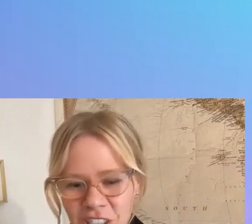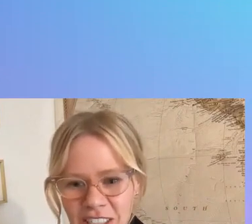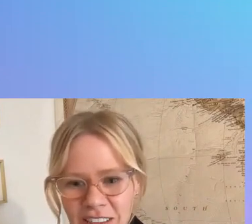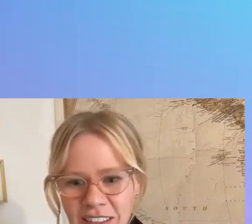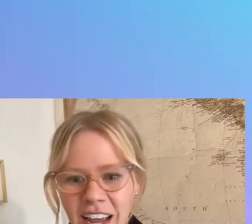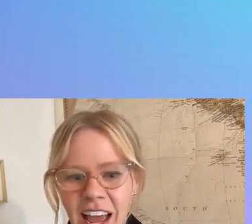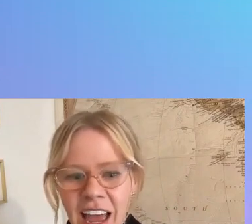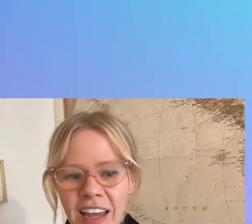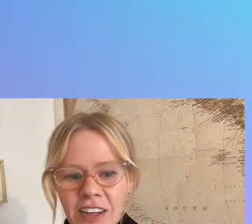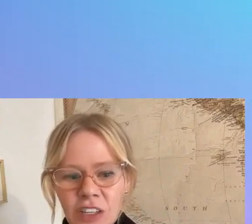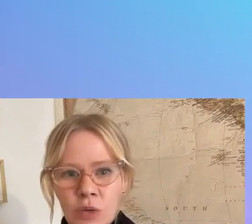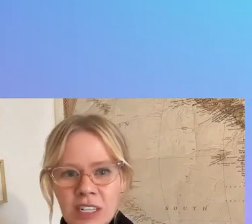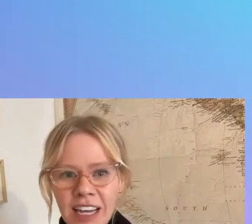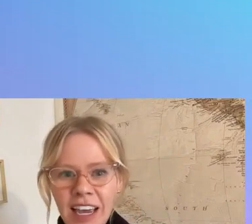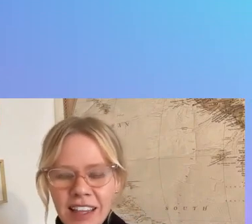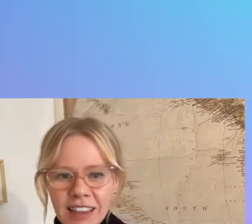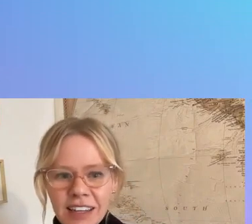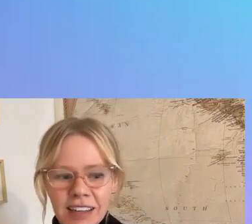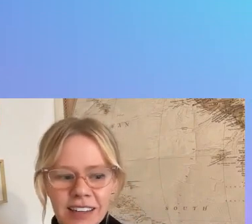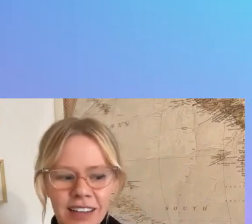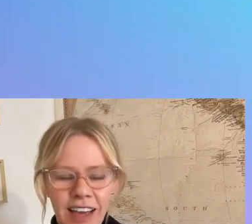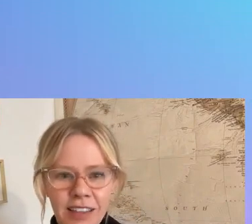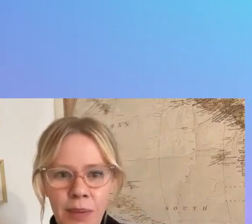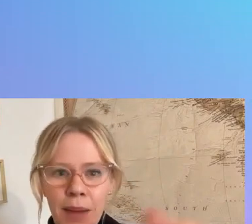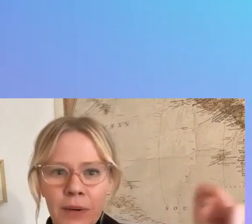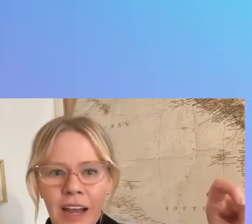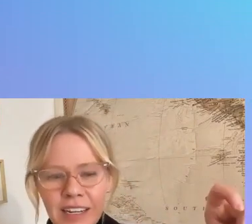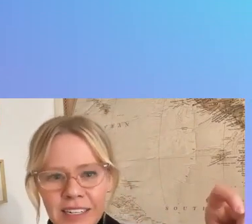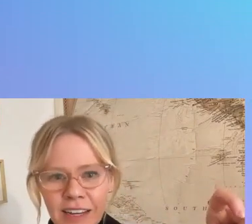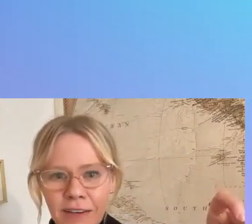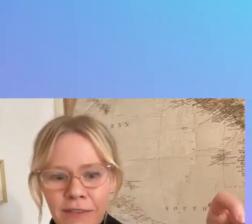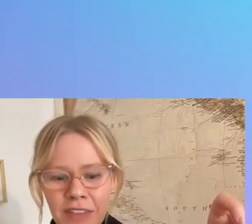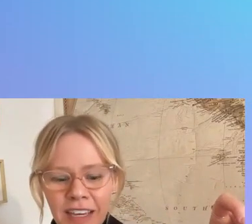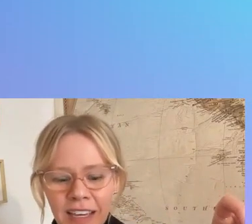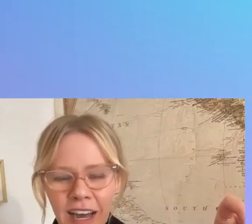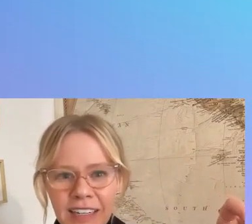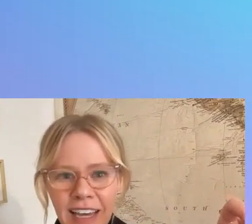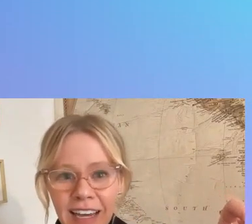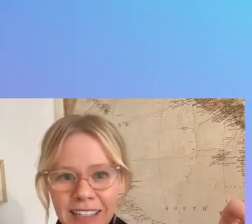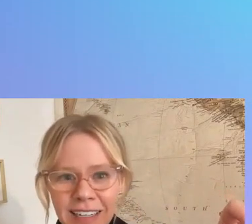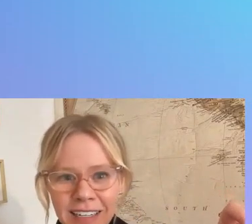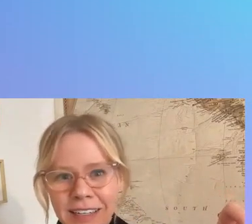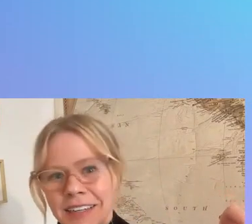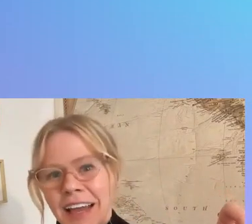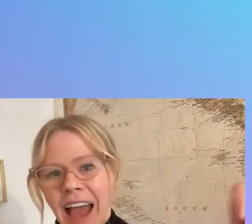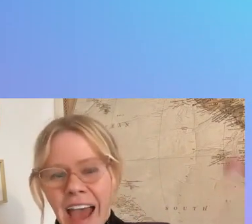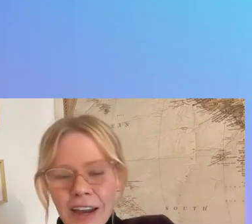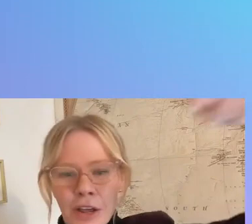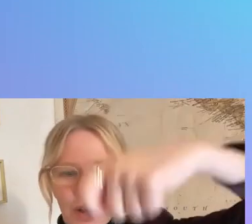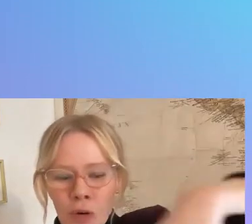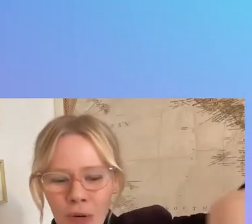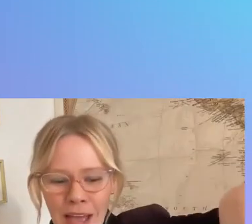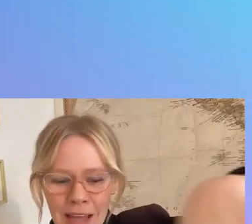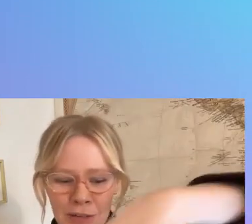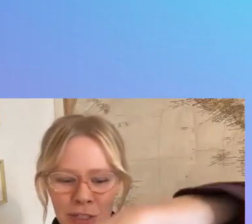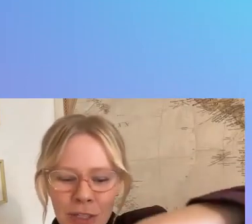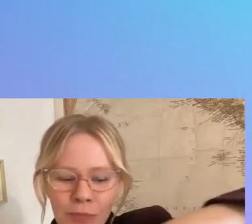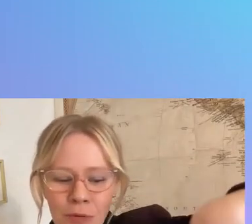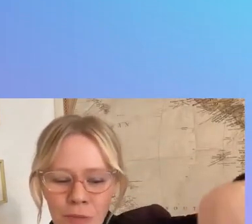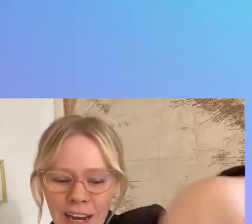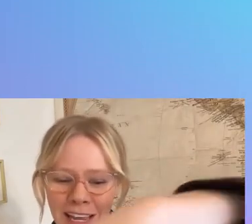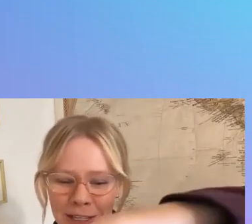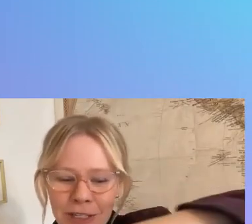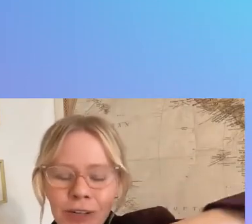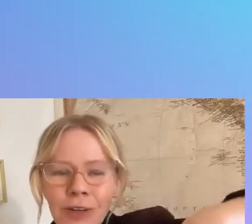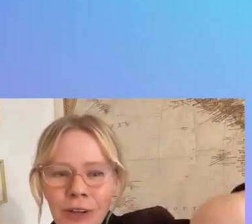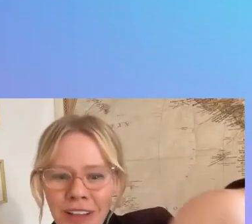candy machine, and you would take the paper end of the cotton candy and